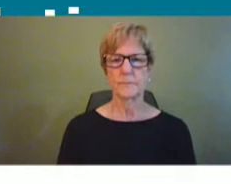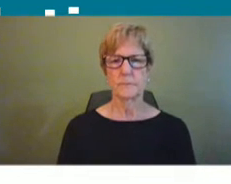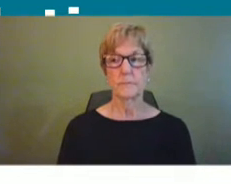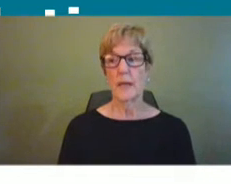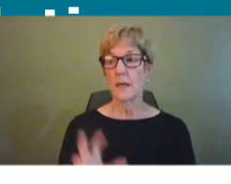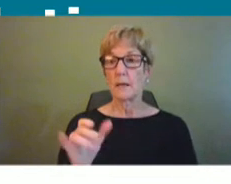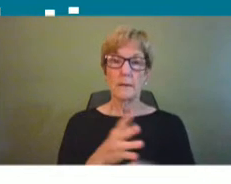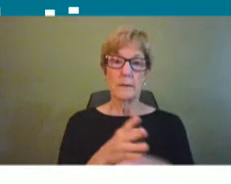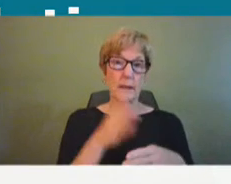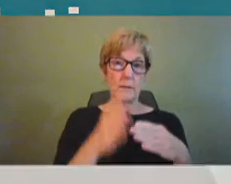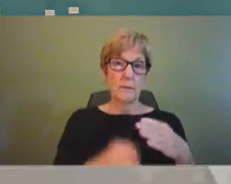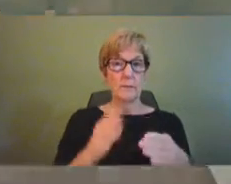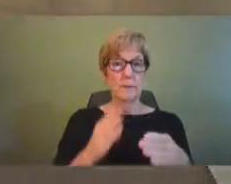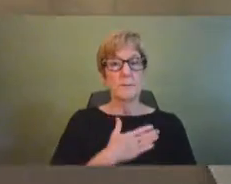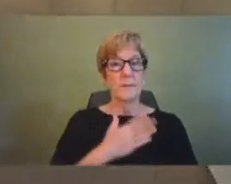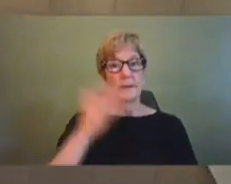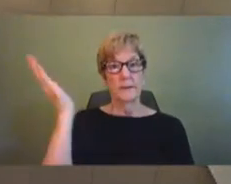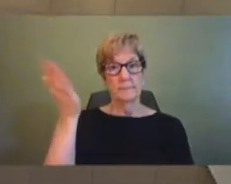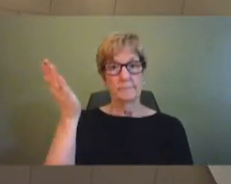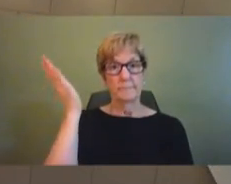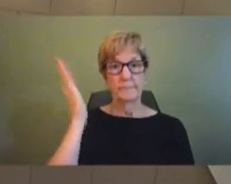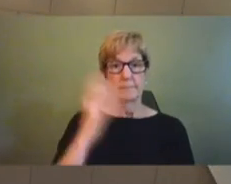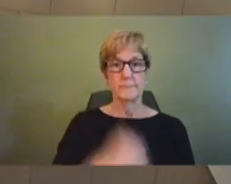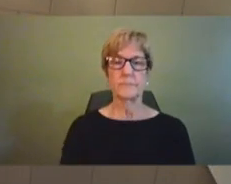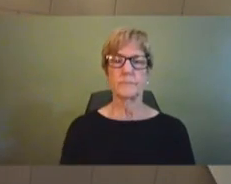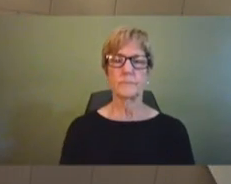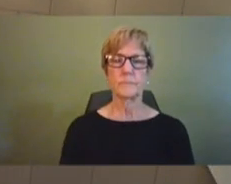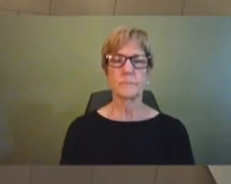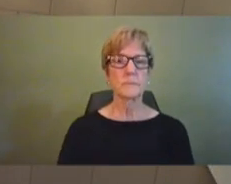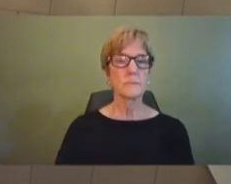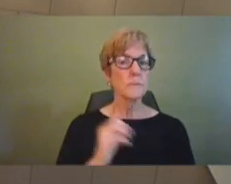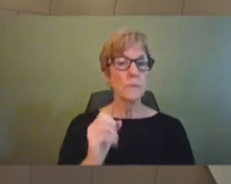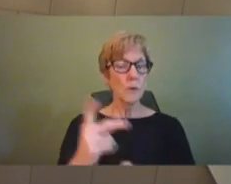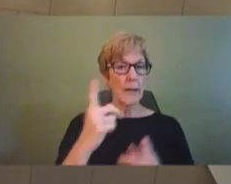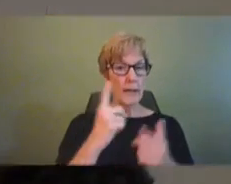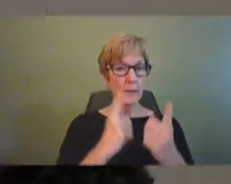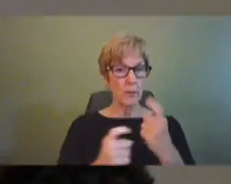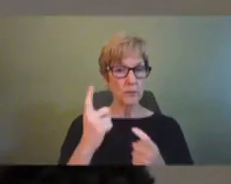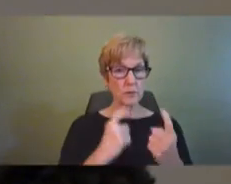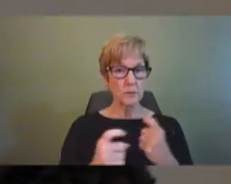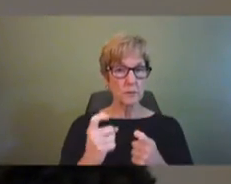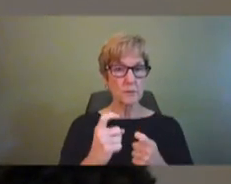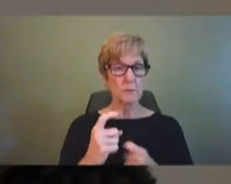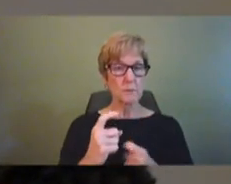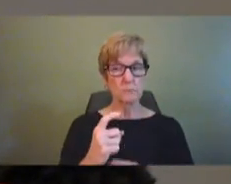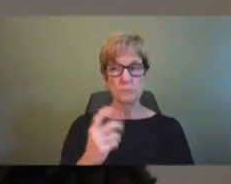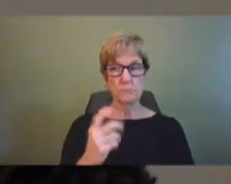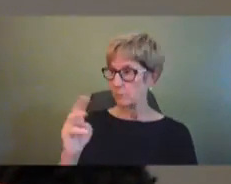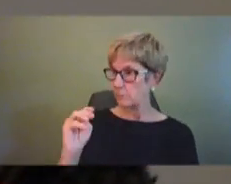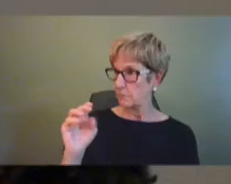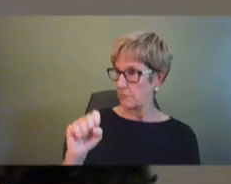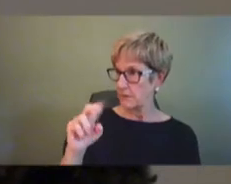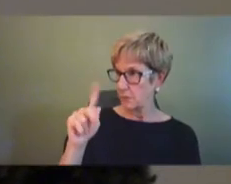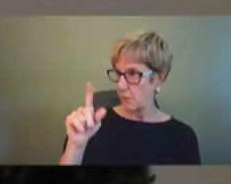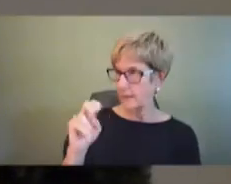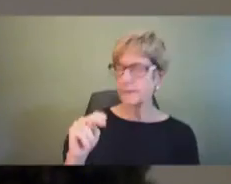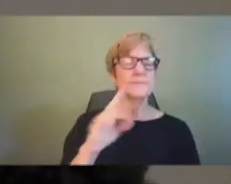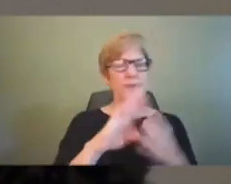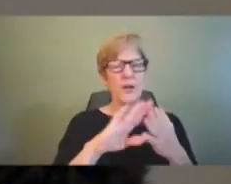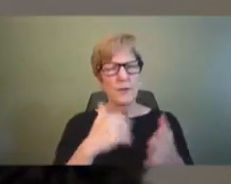my presentation all right are there questions Miss watlington yes forgive me I'm trying